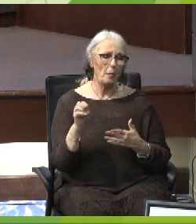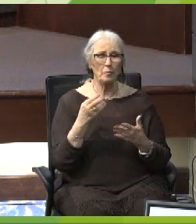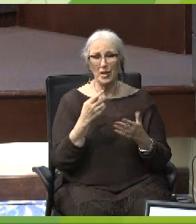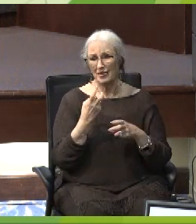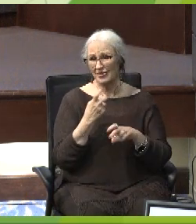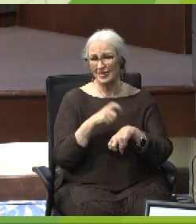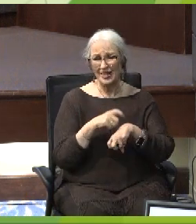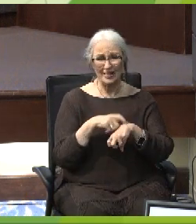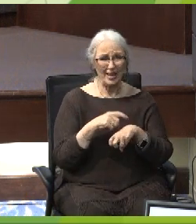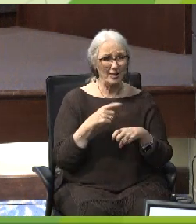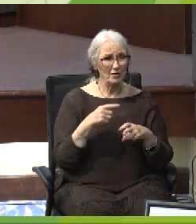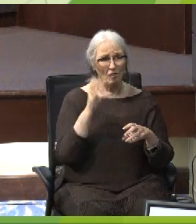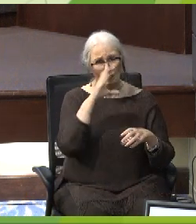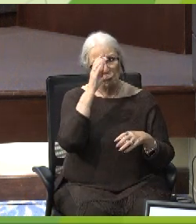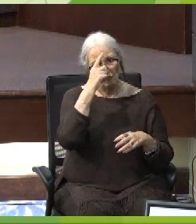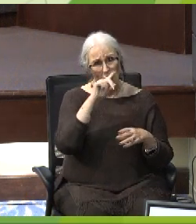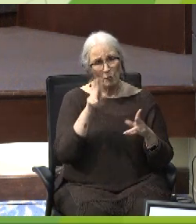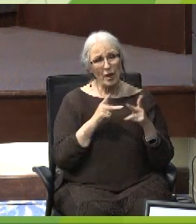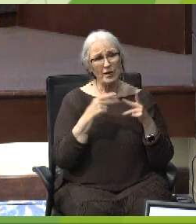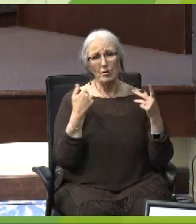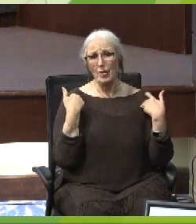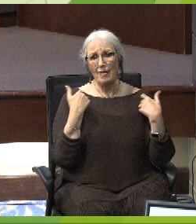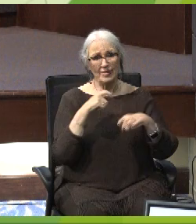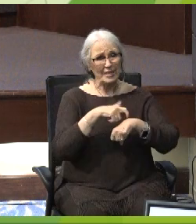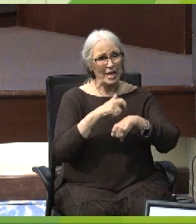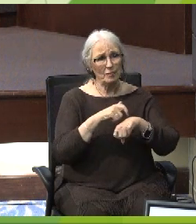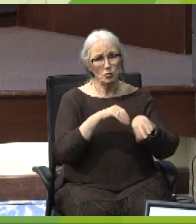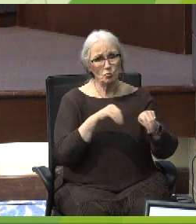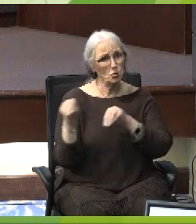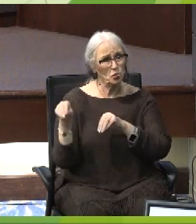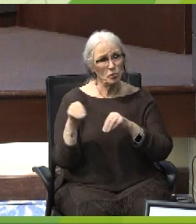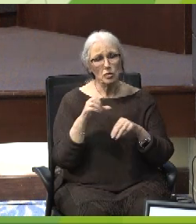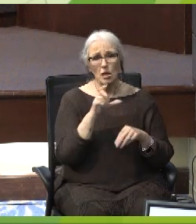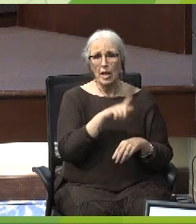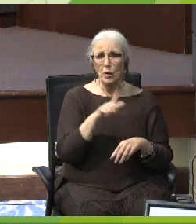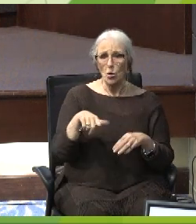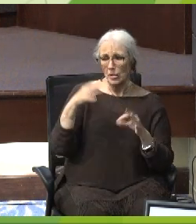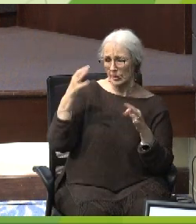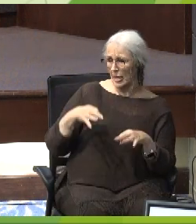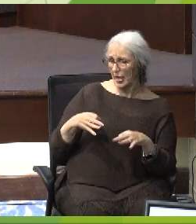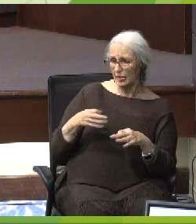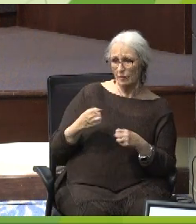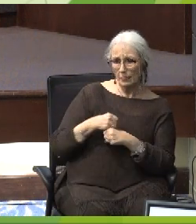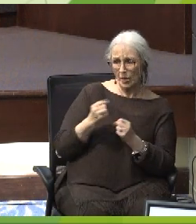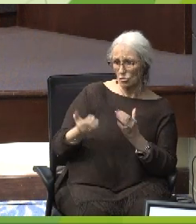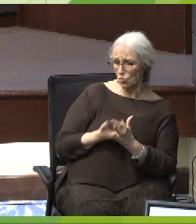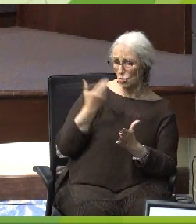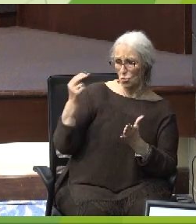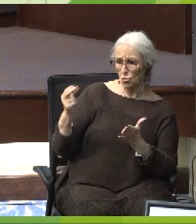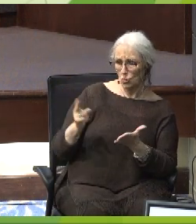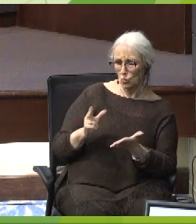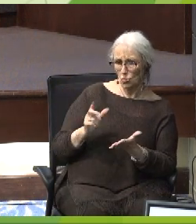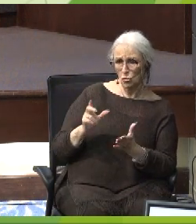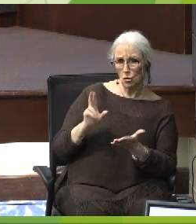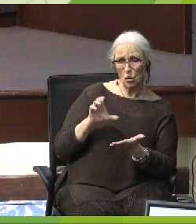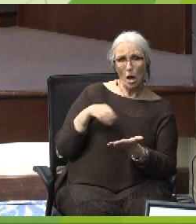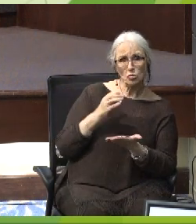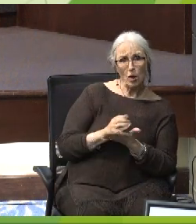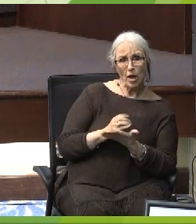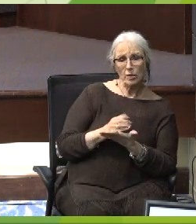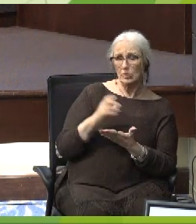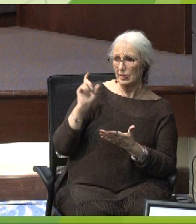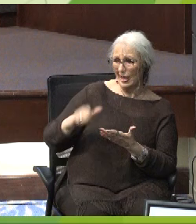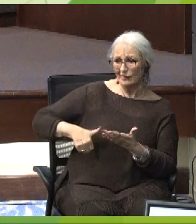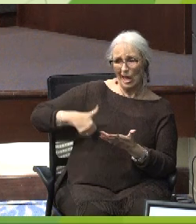place, they need to be out of their place really quick. Let's say their landlord has decided to not renew their lease, but they need to be out within 30 days.